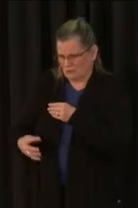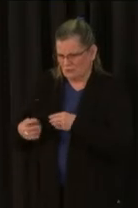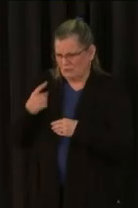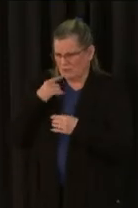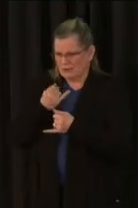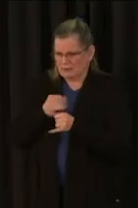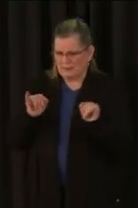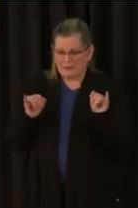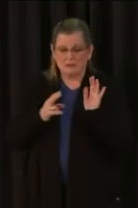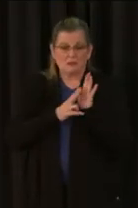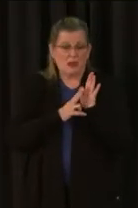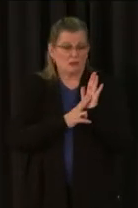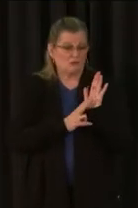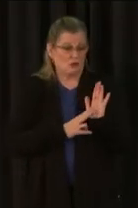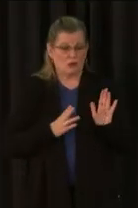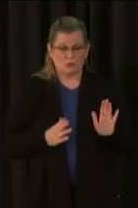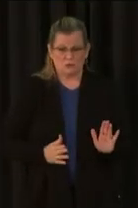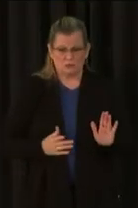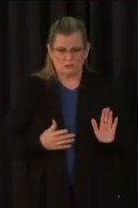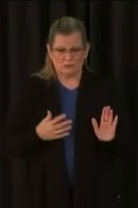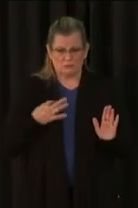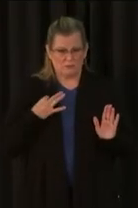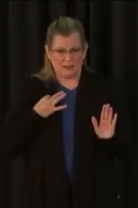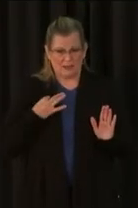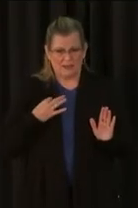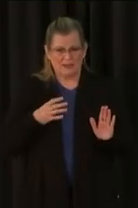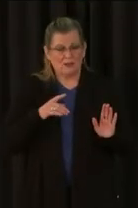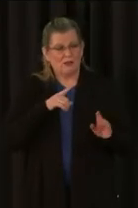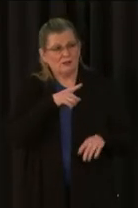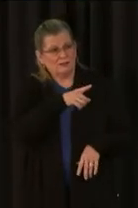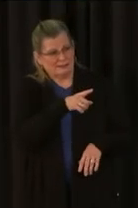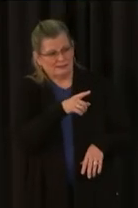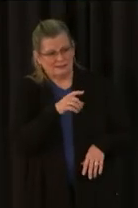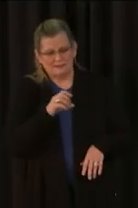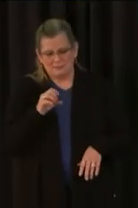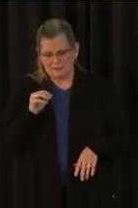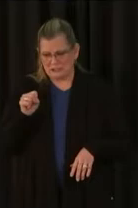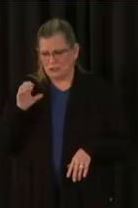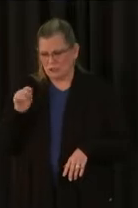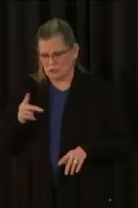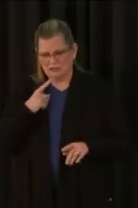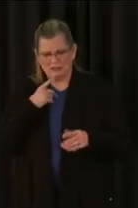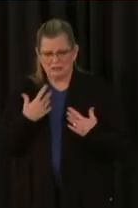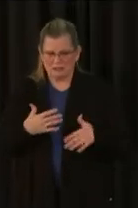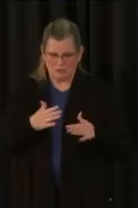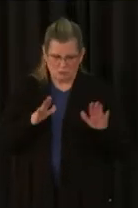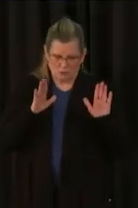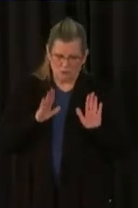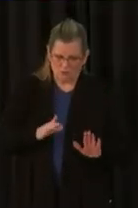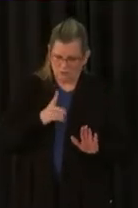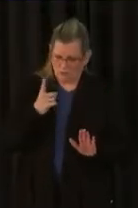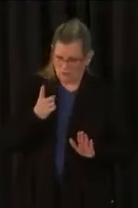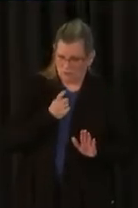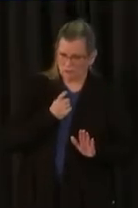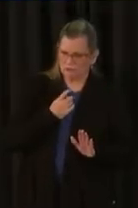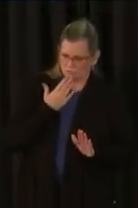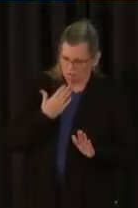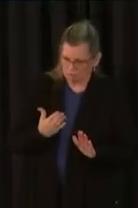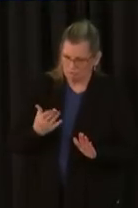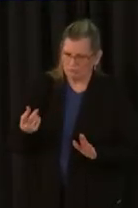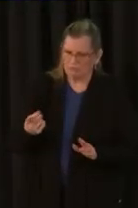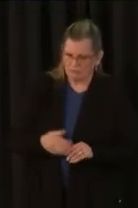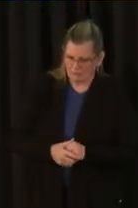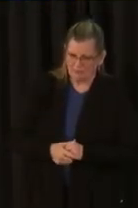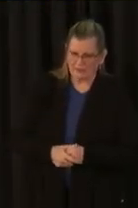Sabangle? Yeah, excellent question. What we're trying to do here is also give a nod to this